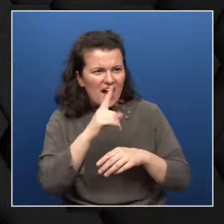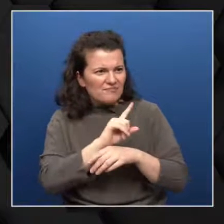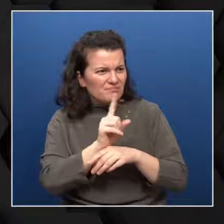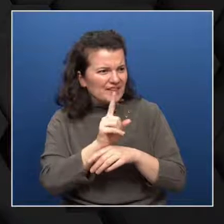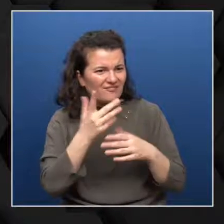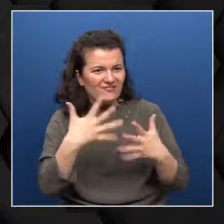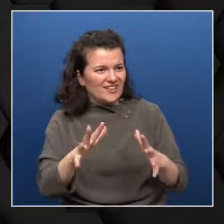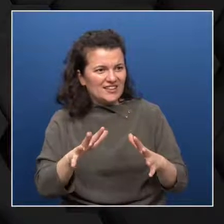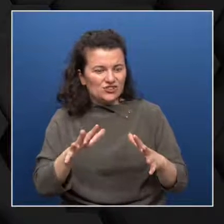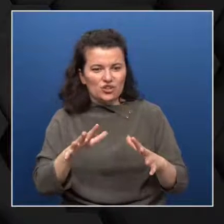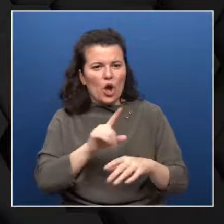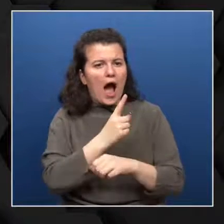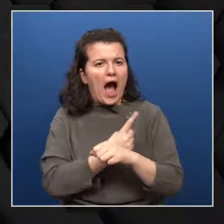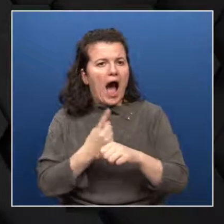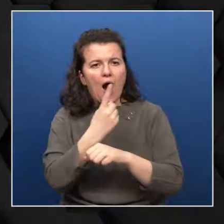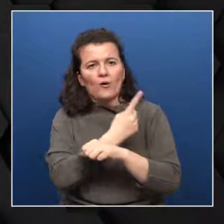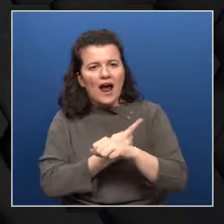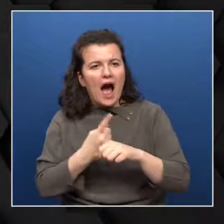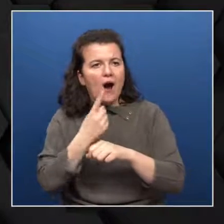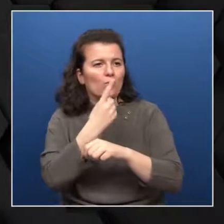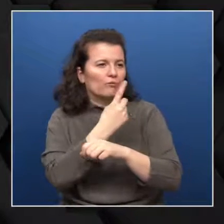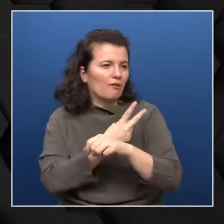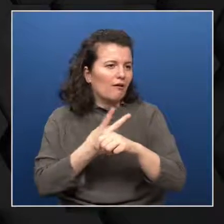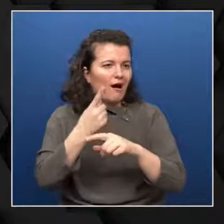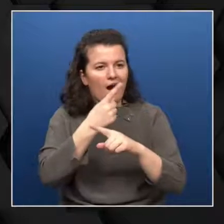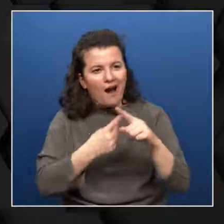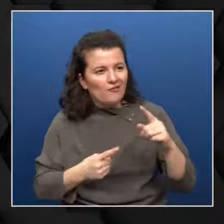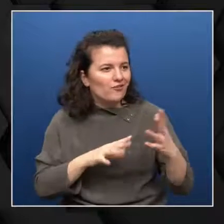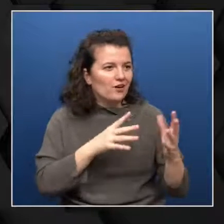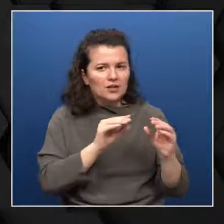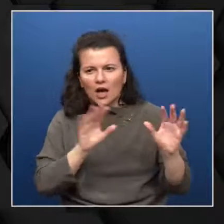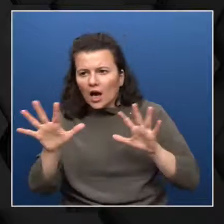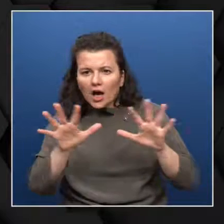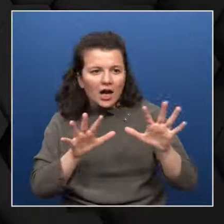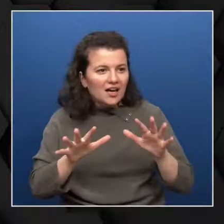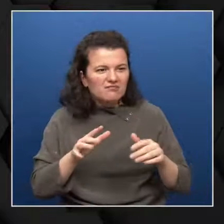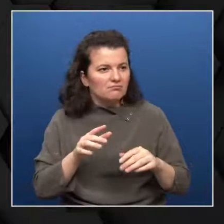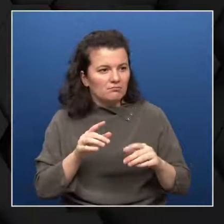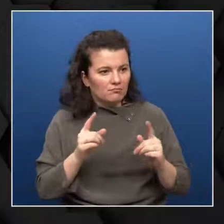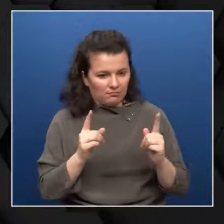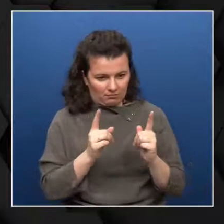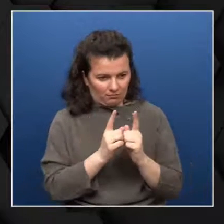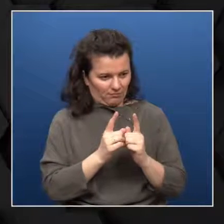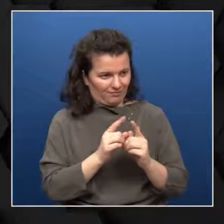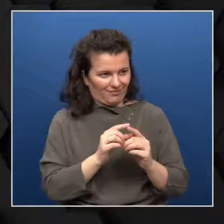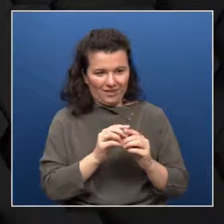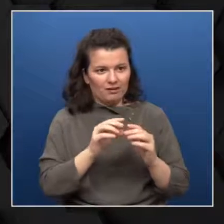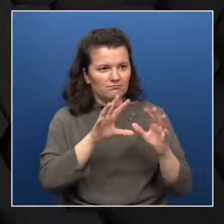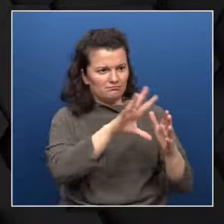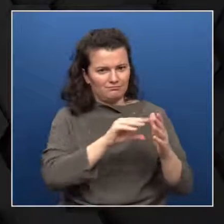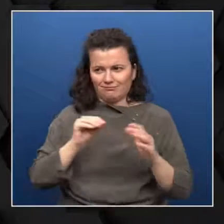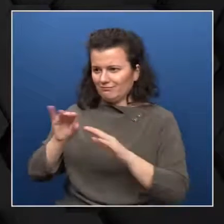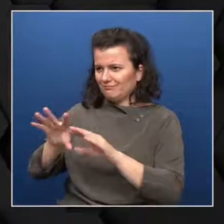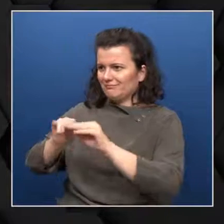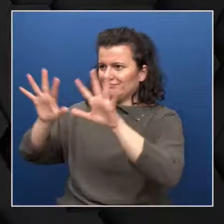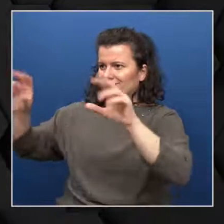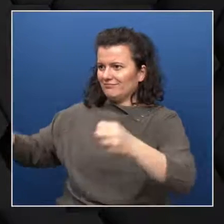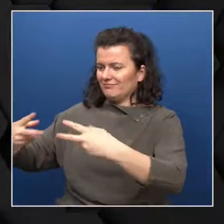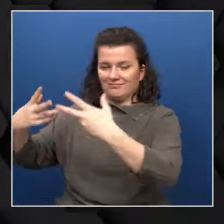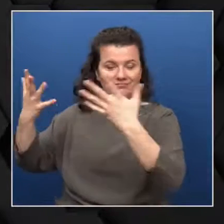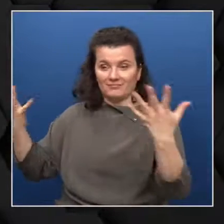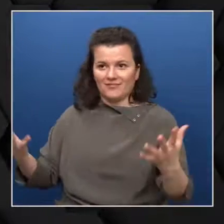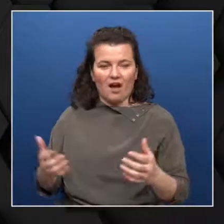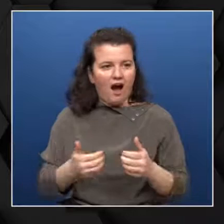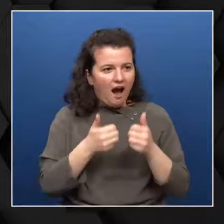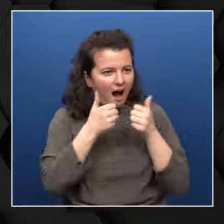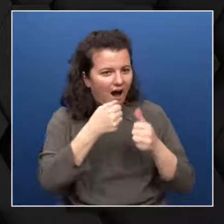versus the hour and a half it usually takes me to wrangle with this. So great job. Very nice.